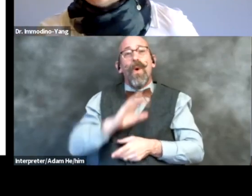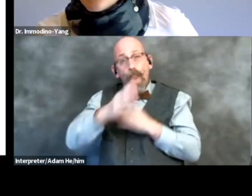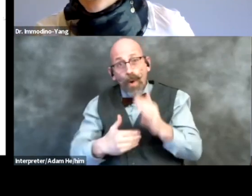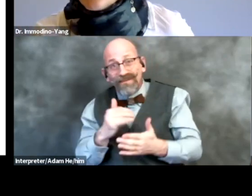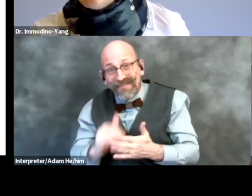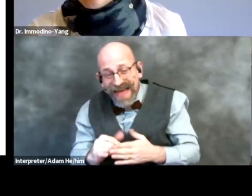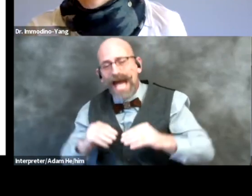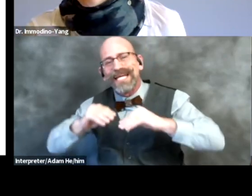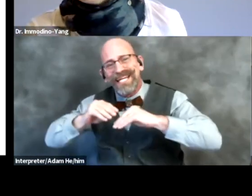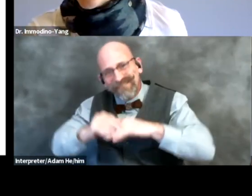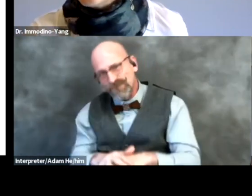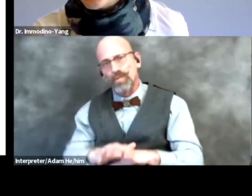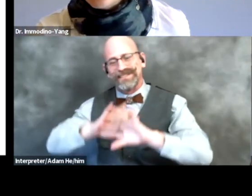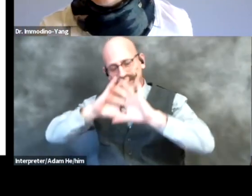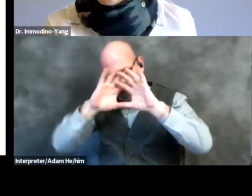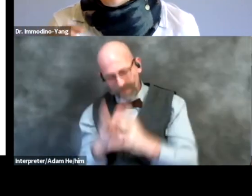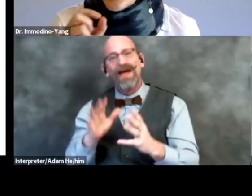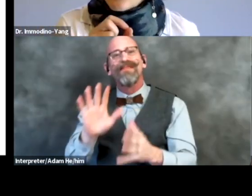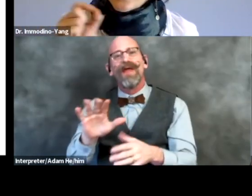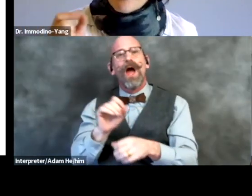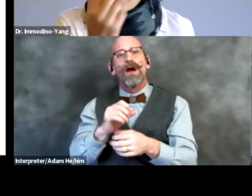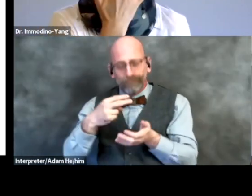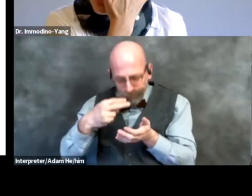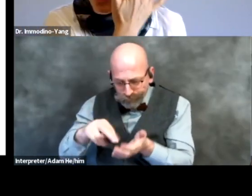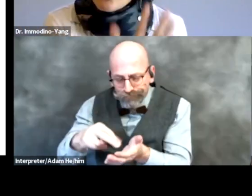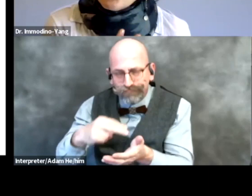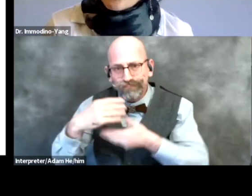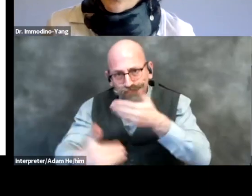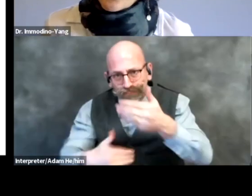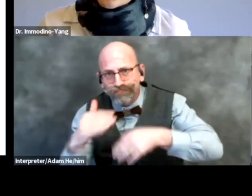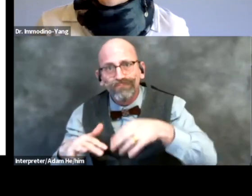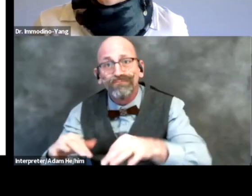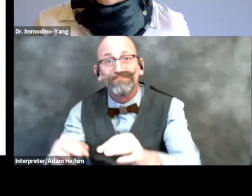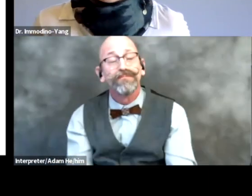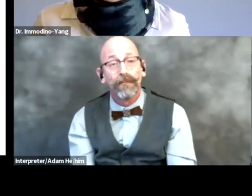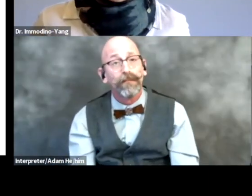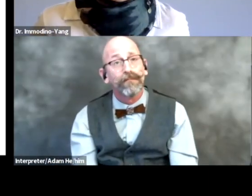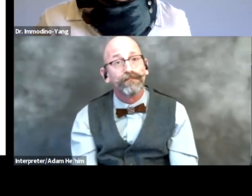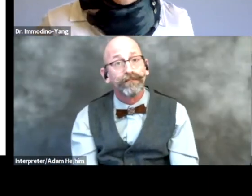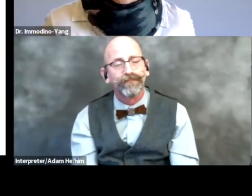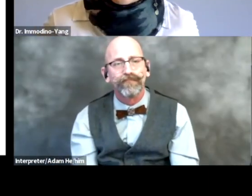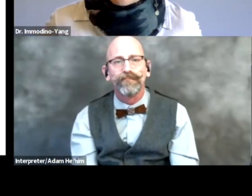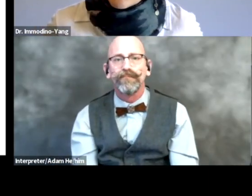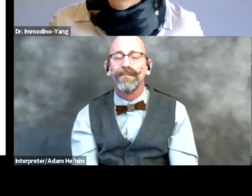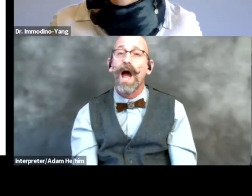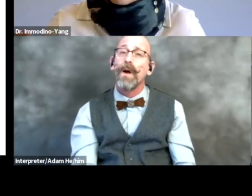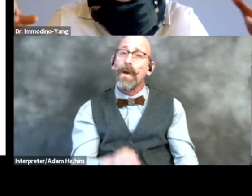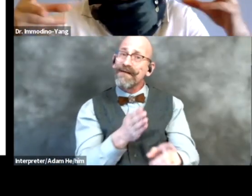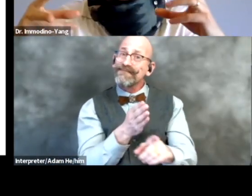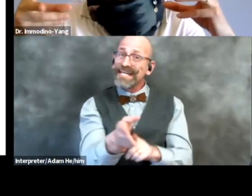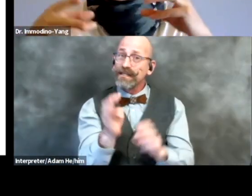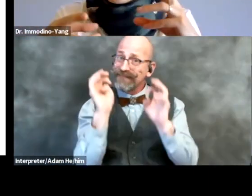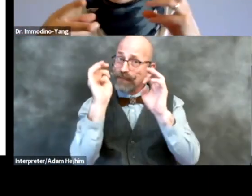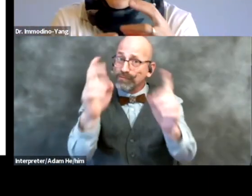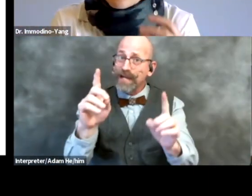that endeavor. And so I think a major hurdle for the field of educational neuroscience is to begin to put